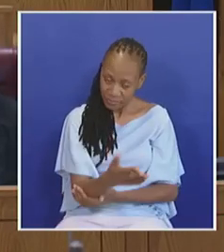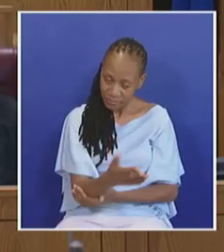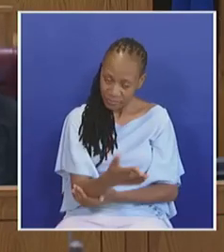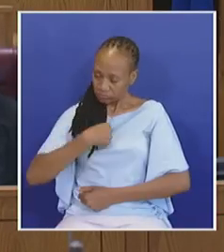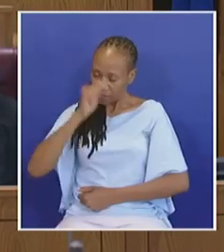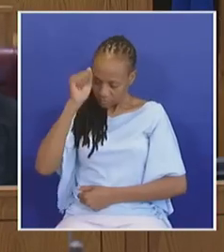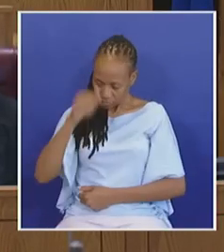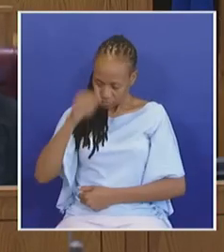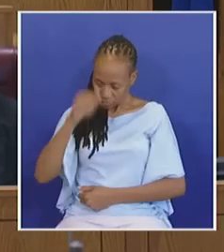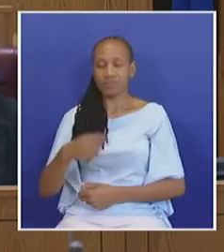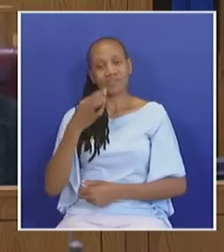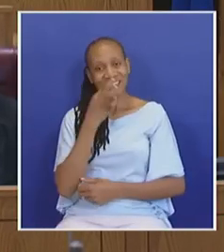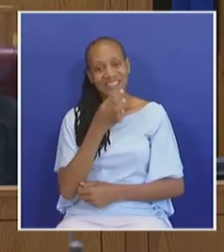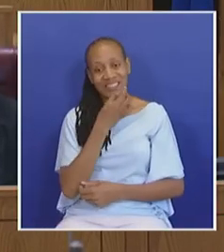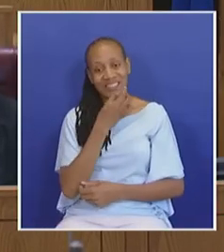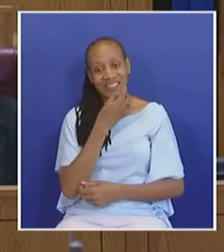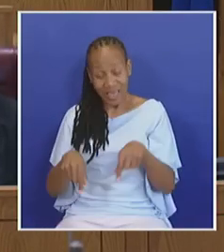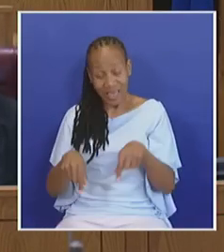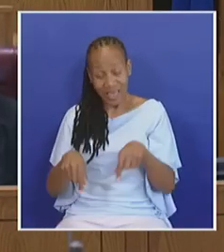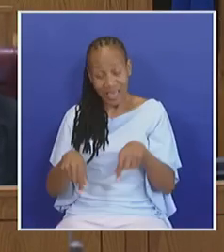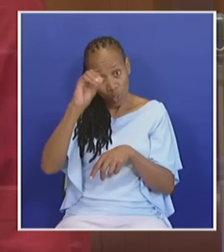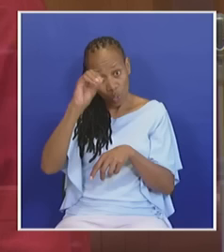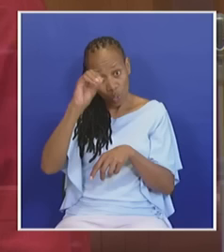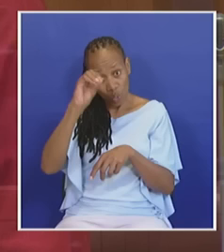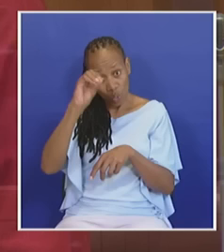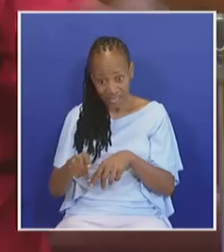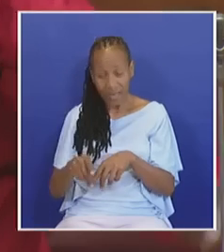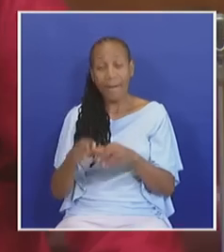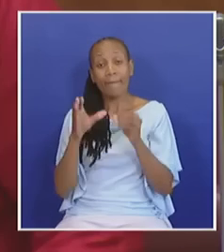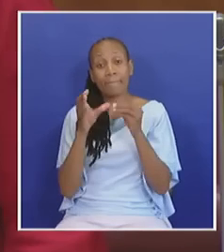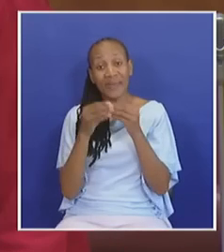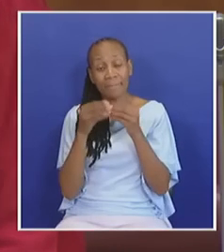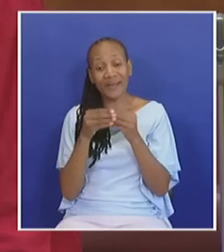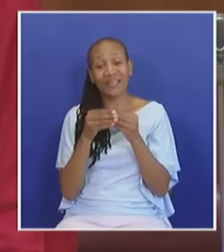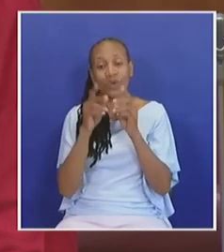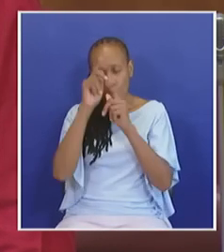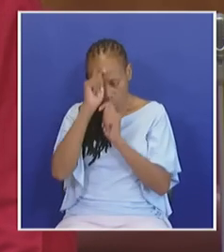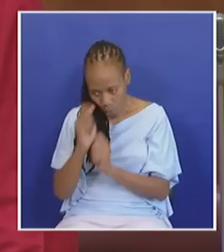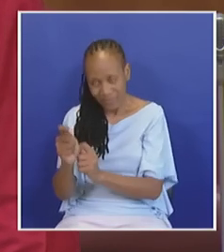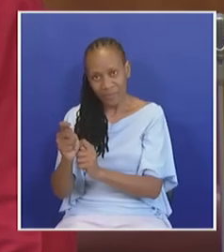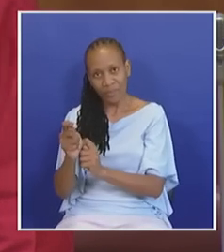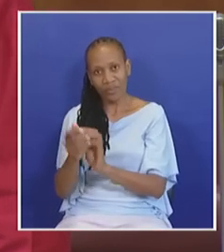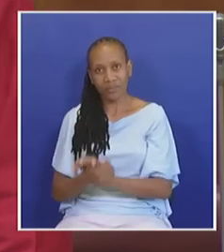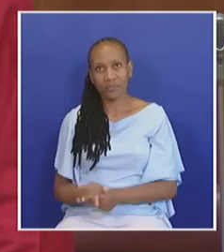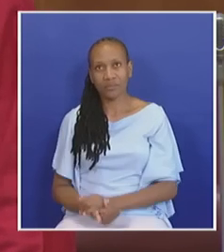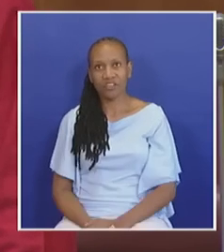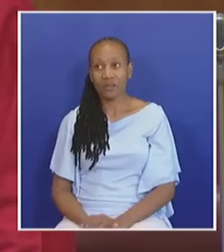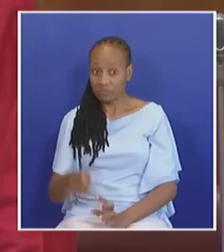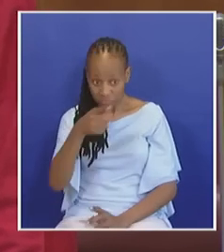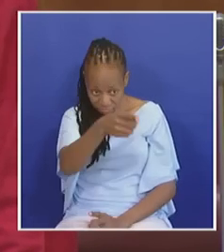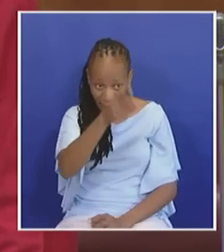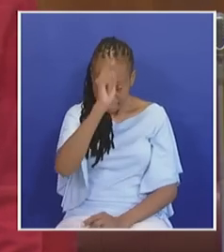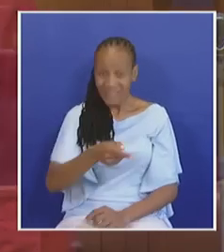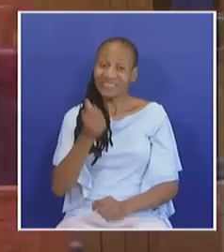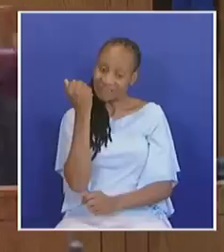Honorable Malema is Honorable Malema. Has he apologized to say Julius Malema? In this house, Chairperson. Honorable